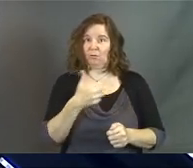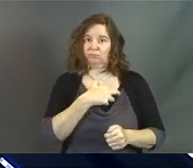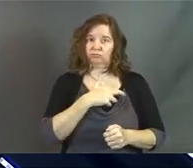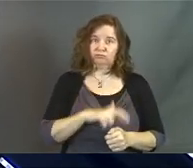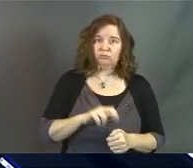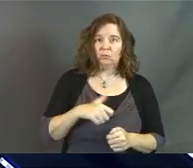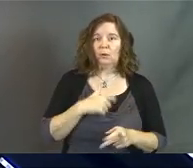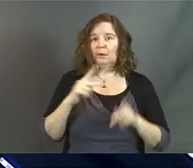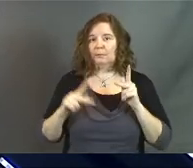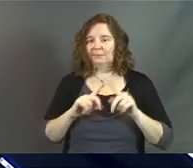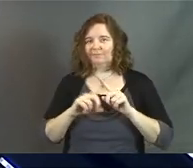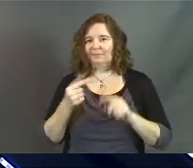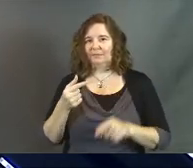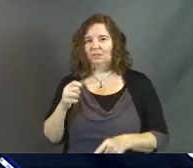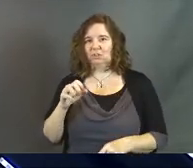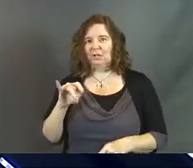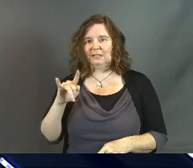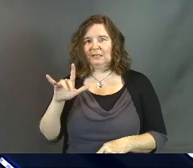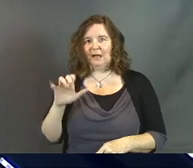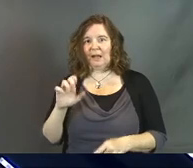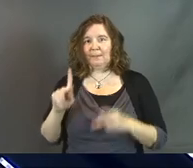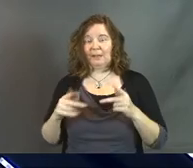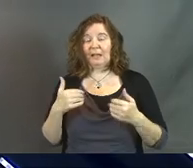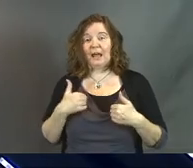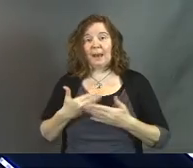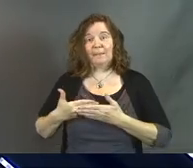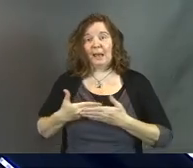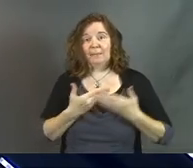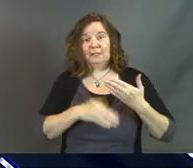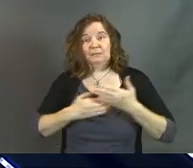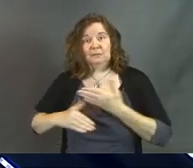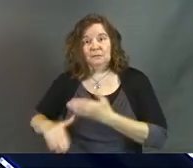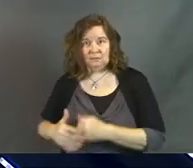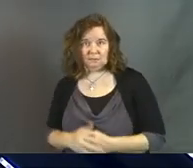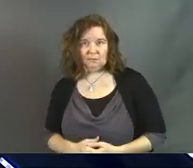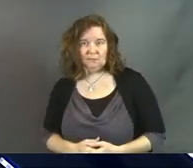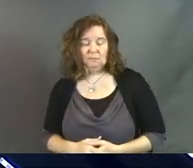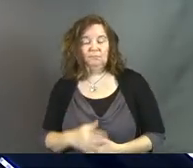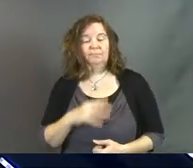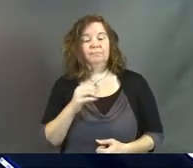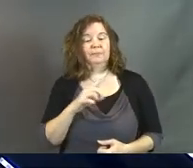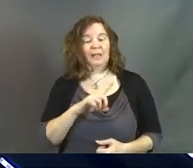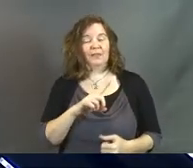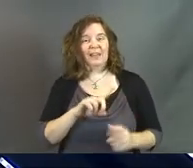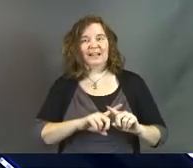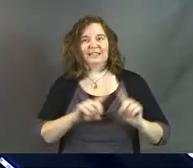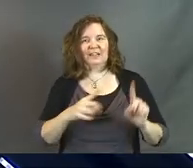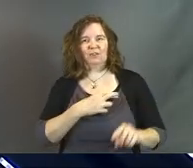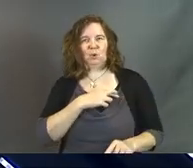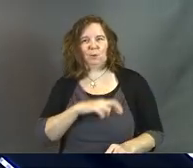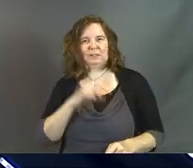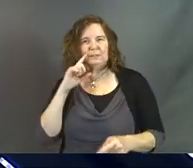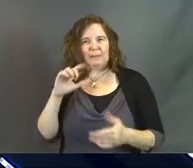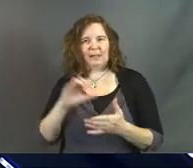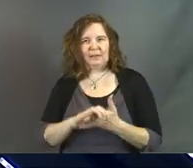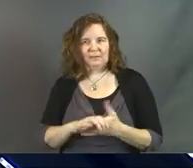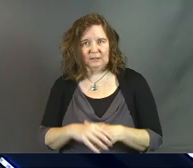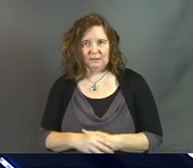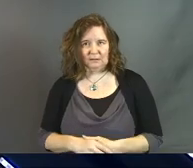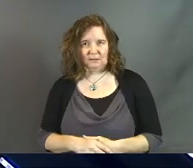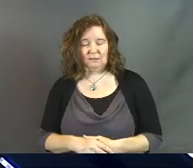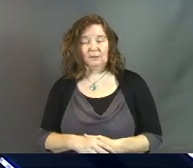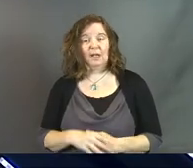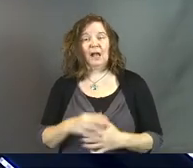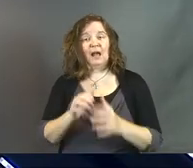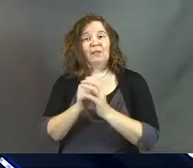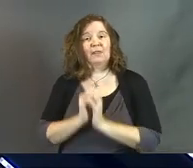intermarried with Gentile peoples and had babies. And they had different religious beliefs.